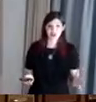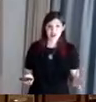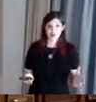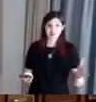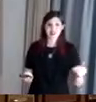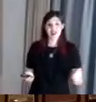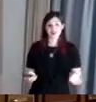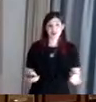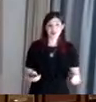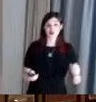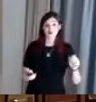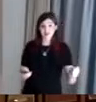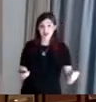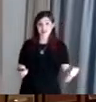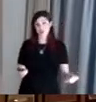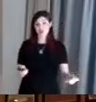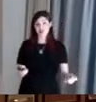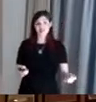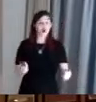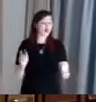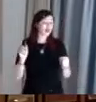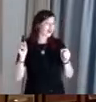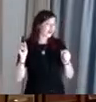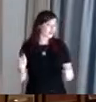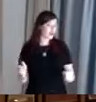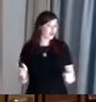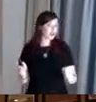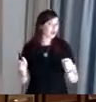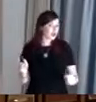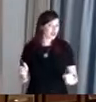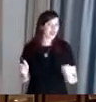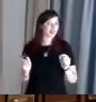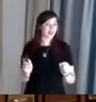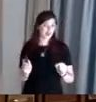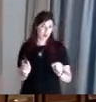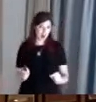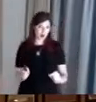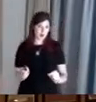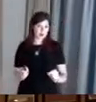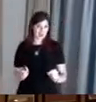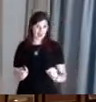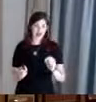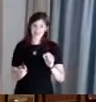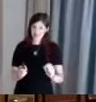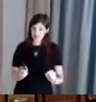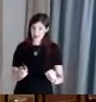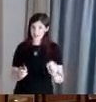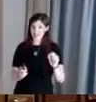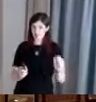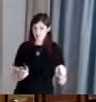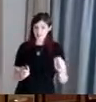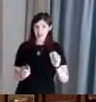model, one that allows people to monetize their business with their customers, their users' CPU power. Now, I don't